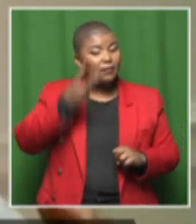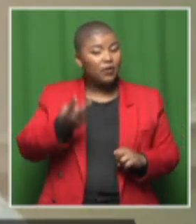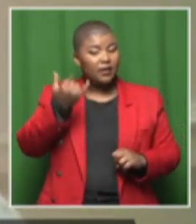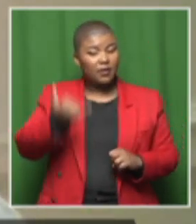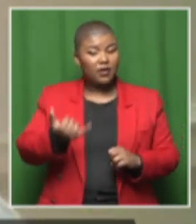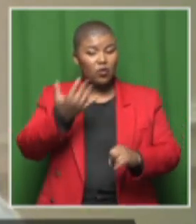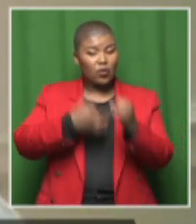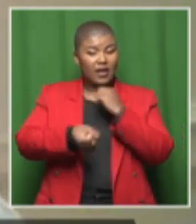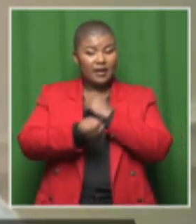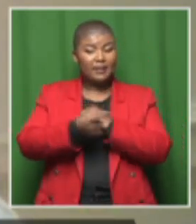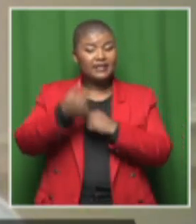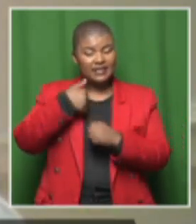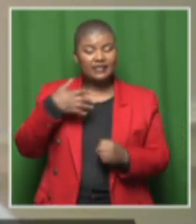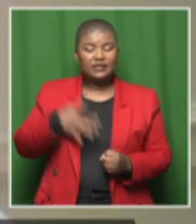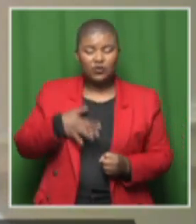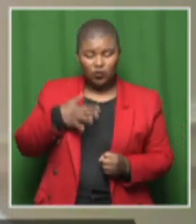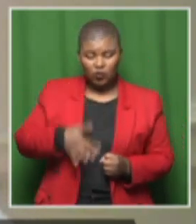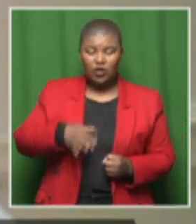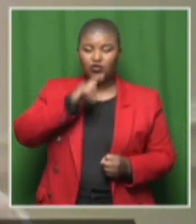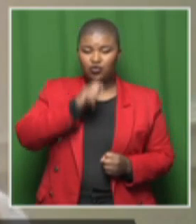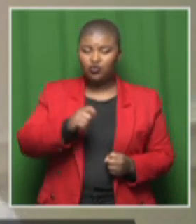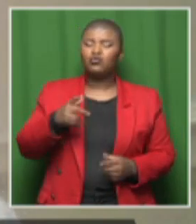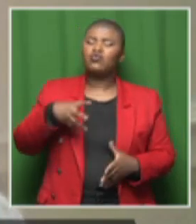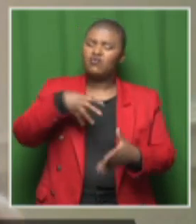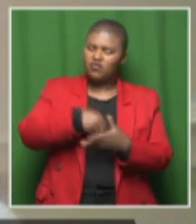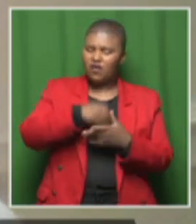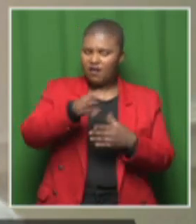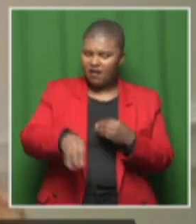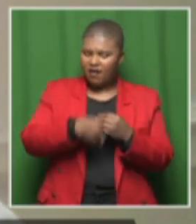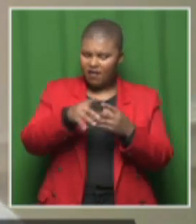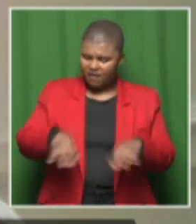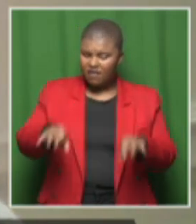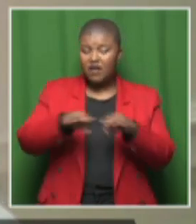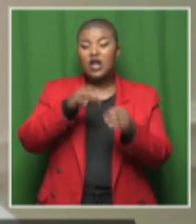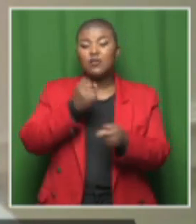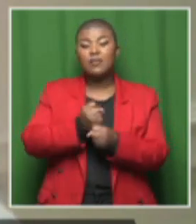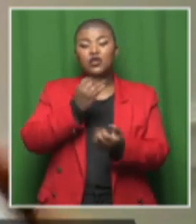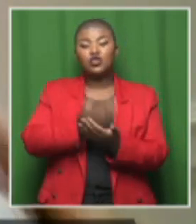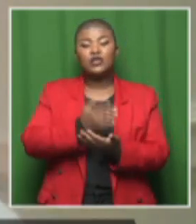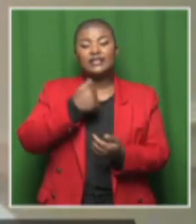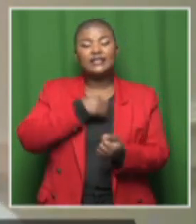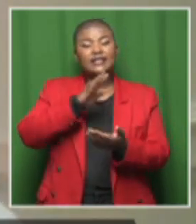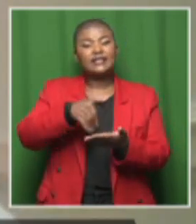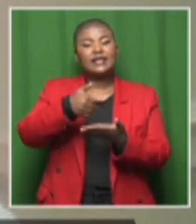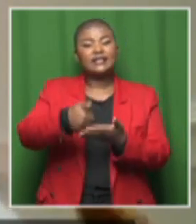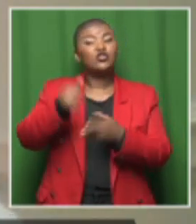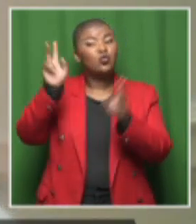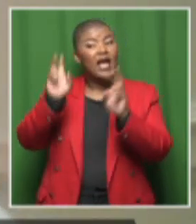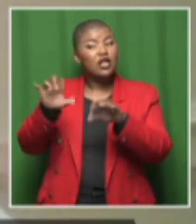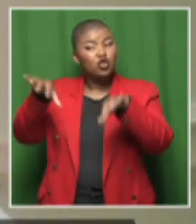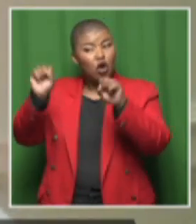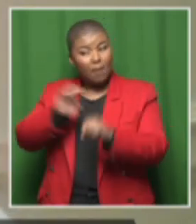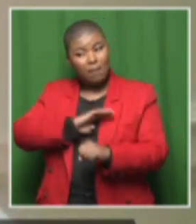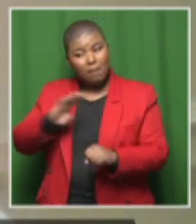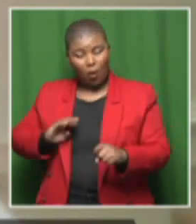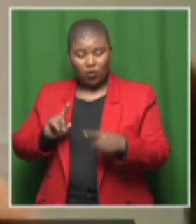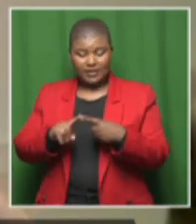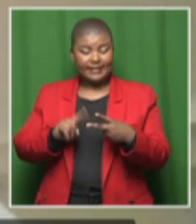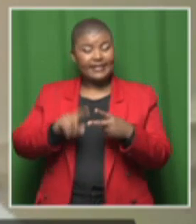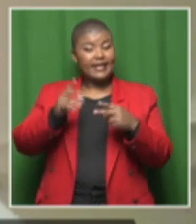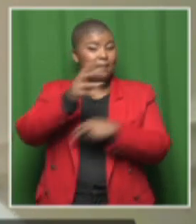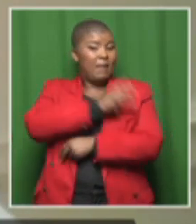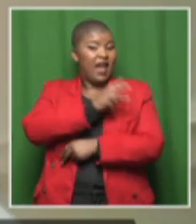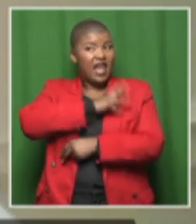So we would like to really contribute towards ensuring that we assist Eskom board, Eskom